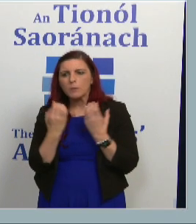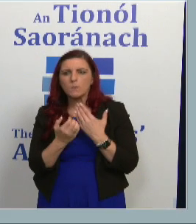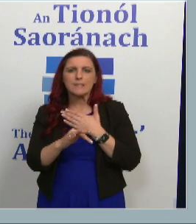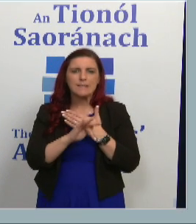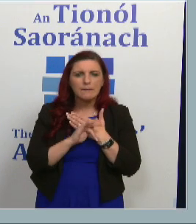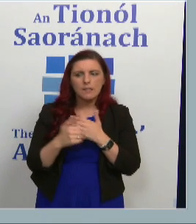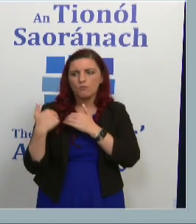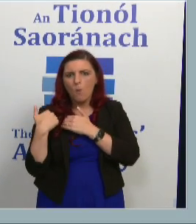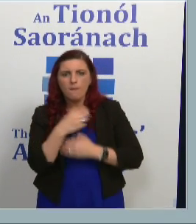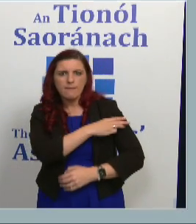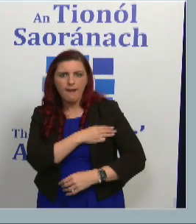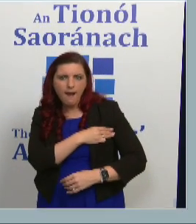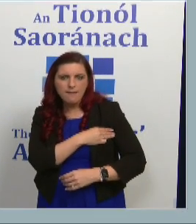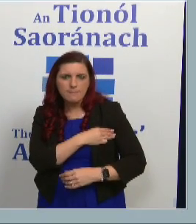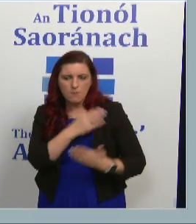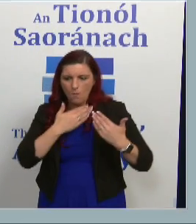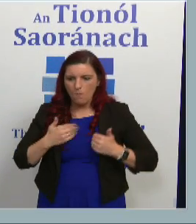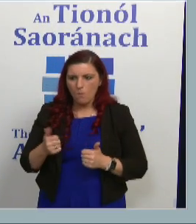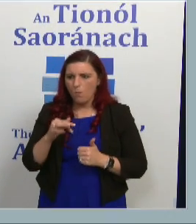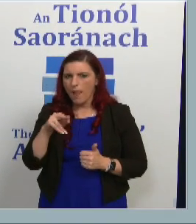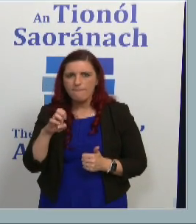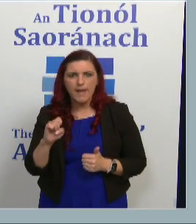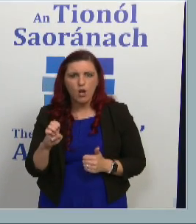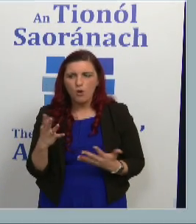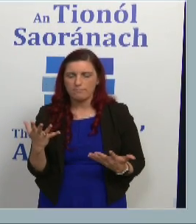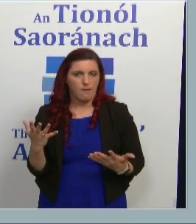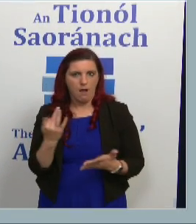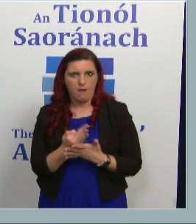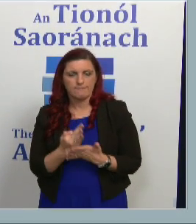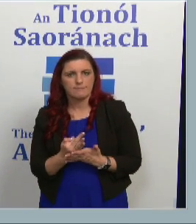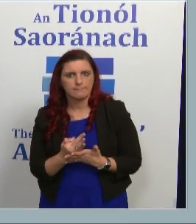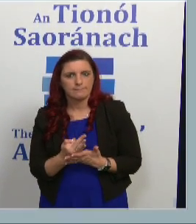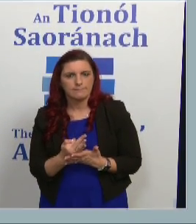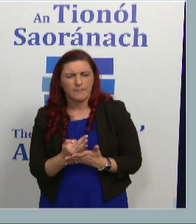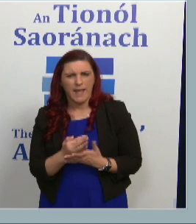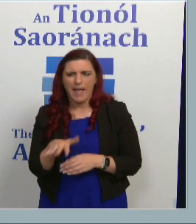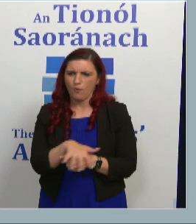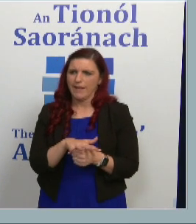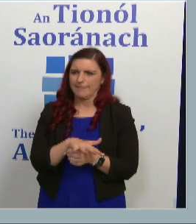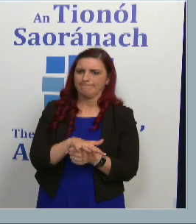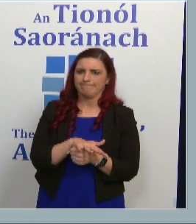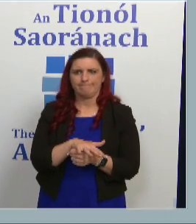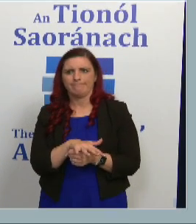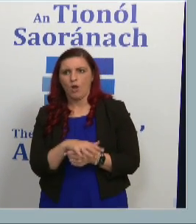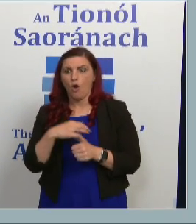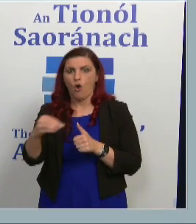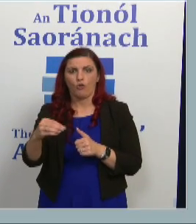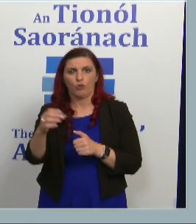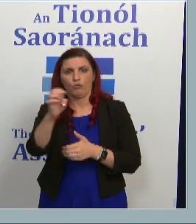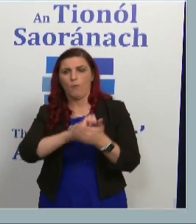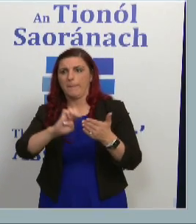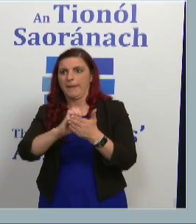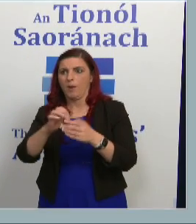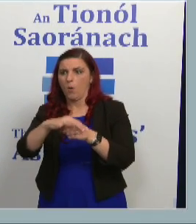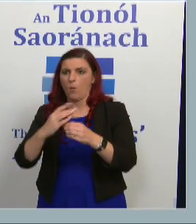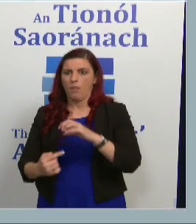guards. Welfare, often quite significant areas of work in other European local authorities. They're